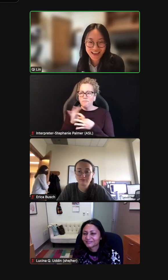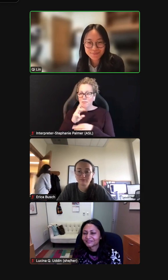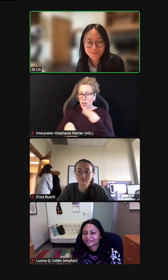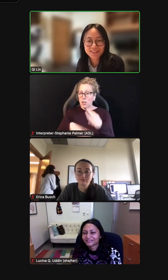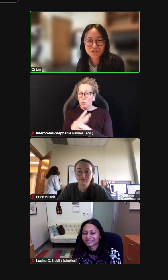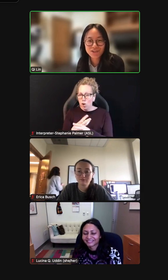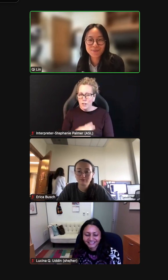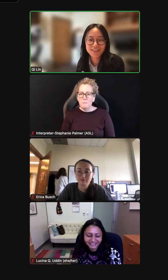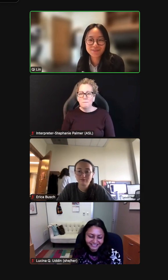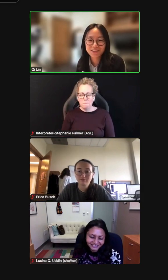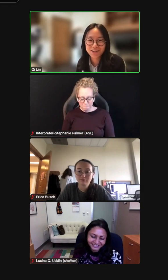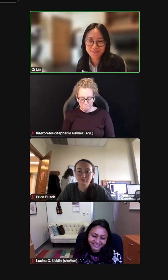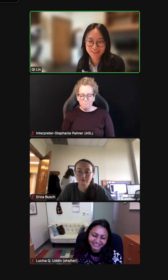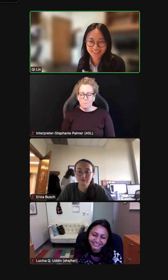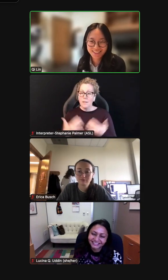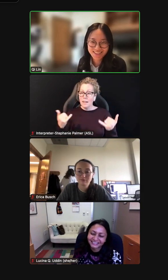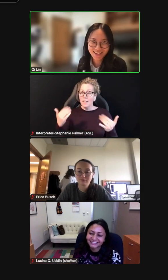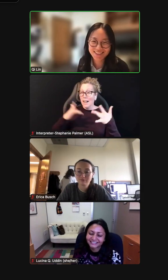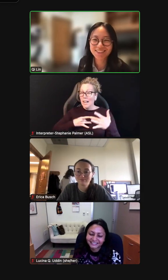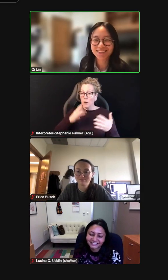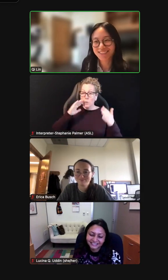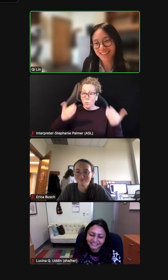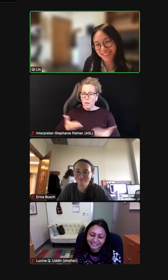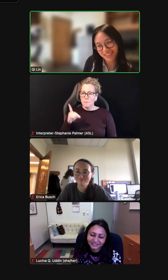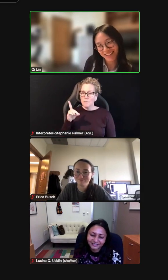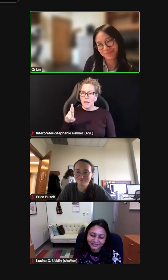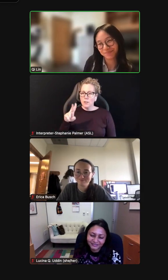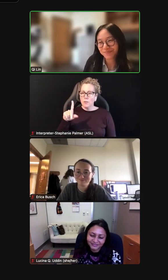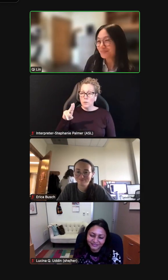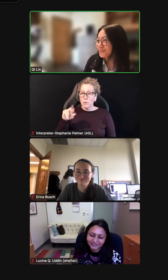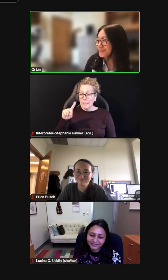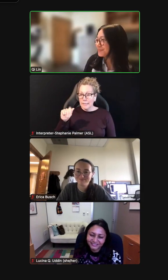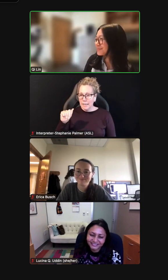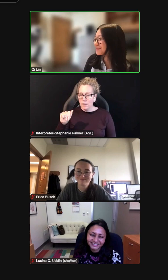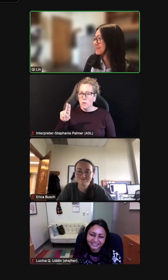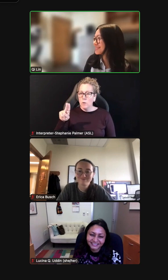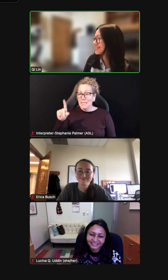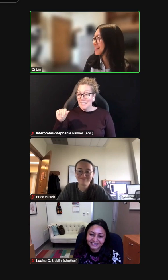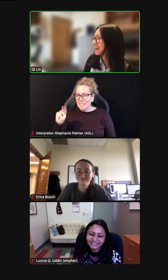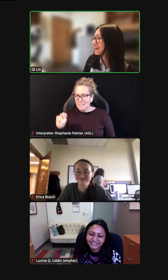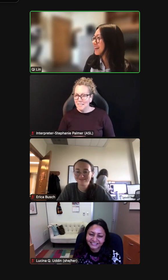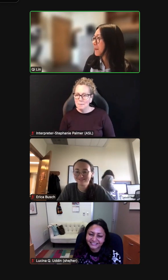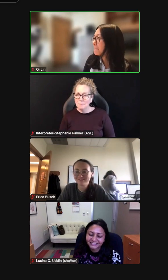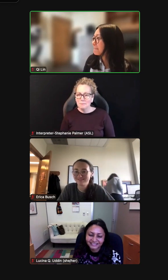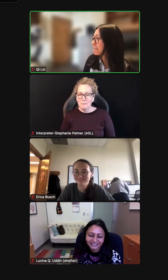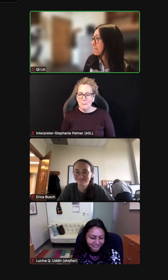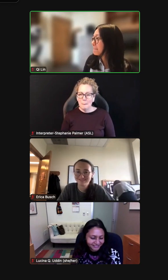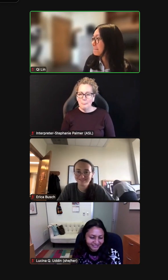So with that, please join me in welcoming Dr. Lucina Uddin.